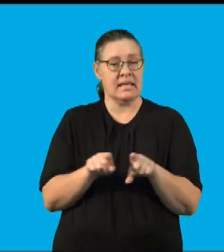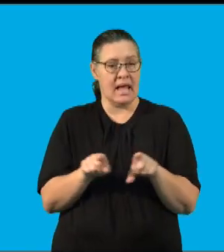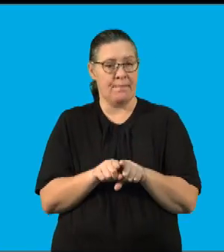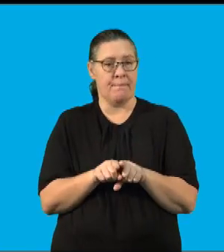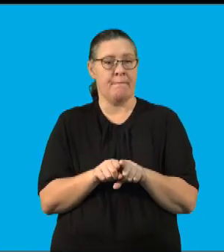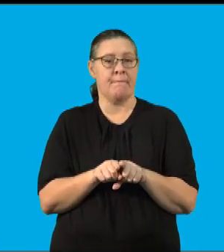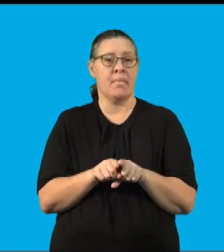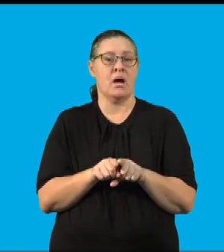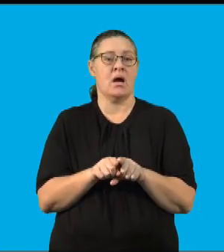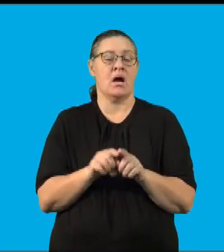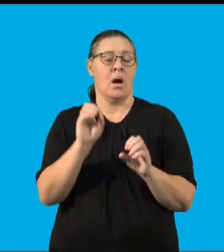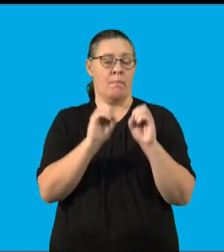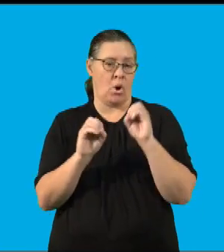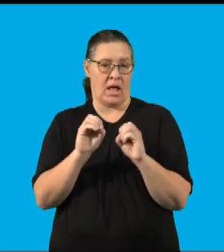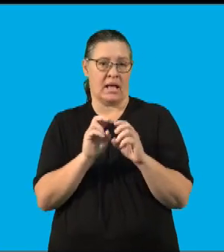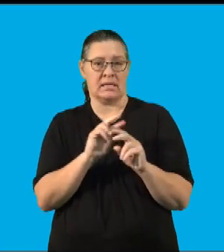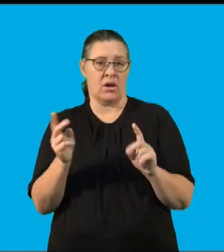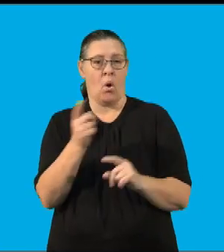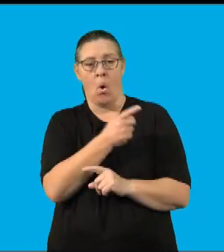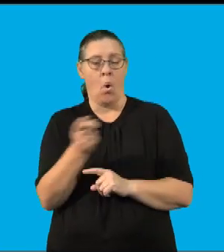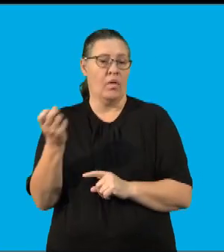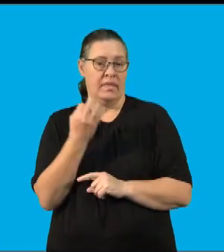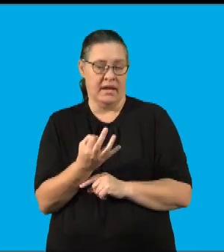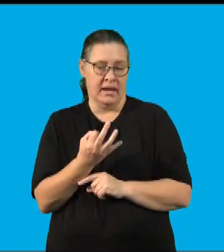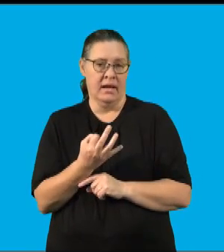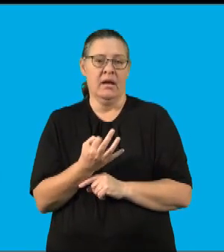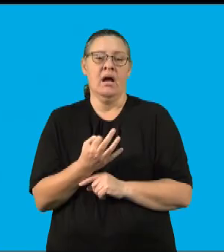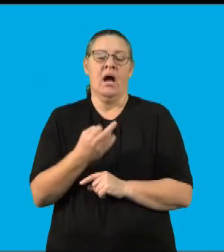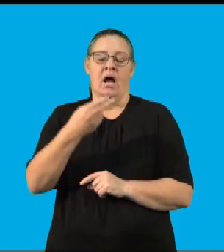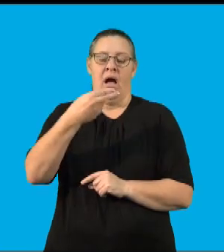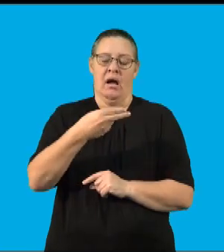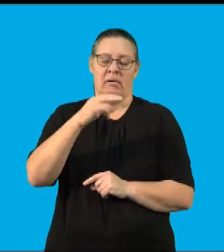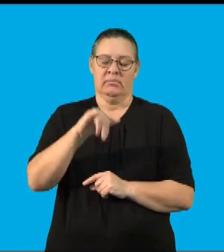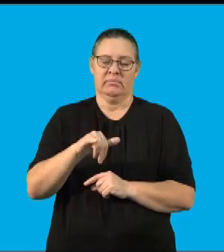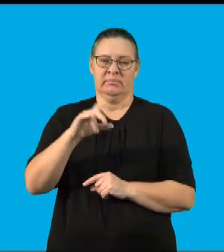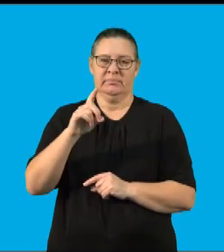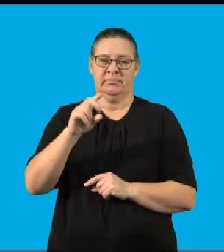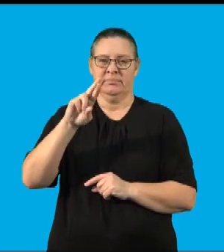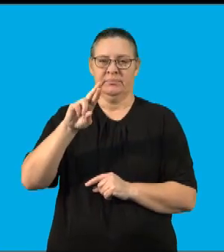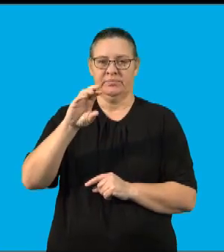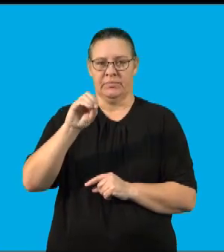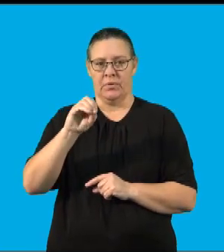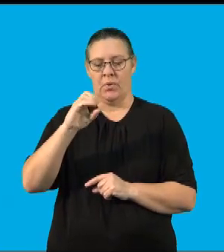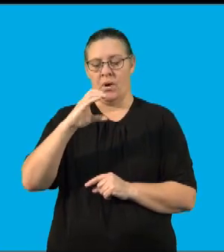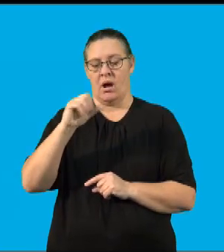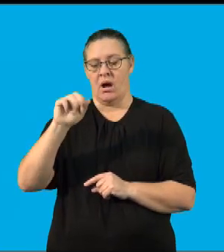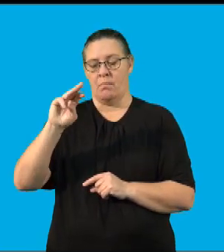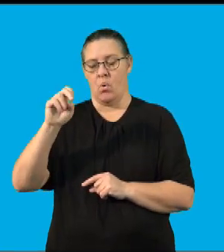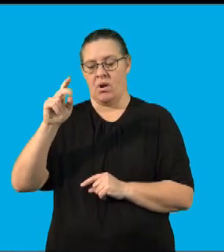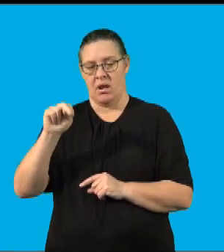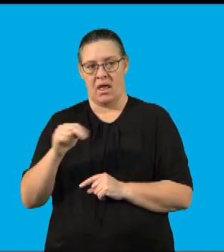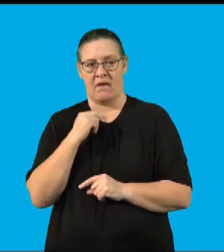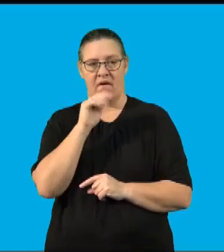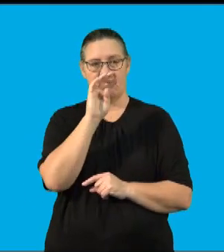the same type of homologous series, because all 3 of these compounds, they are hydrocarbons, and this one